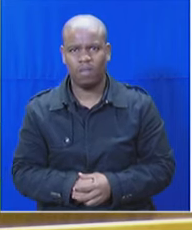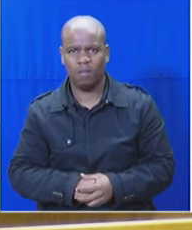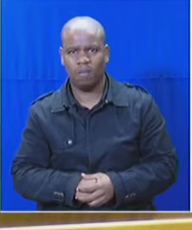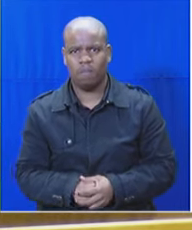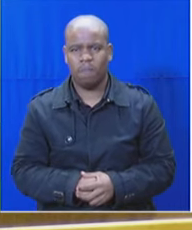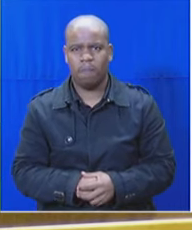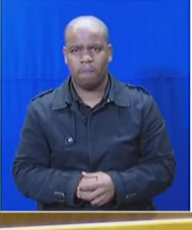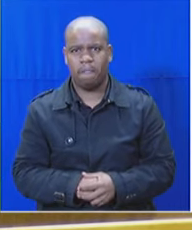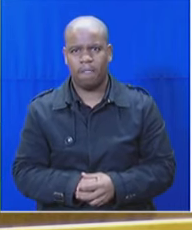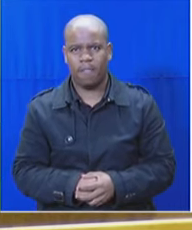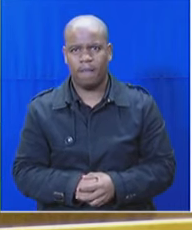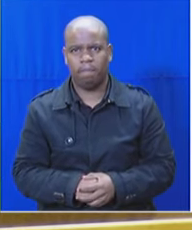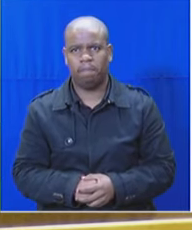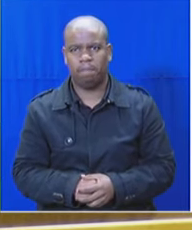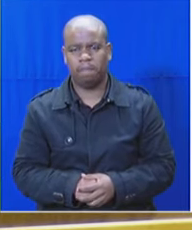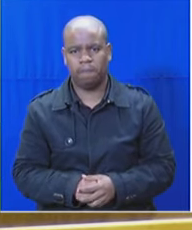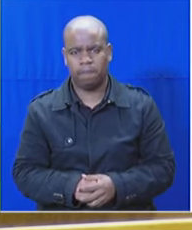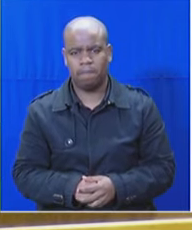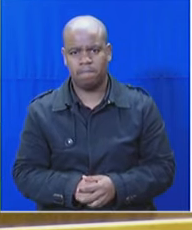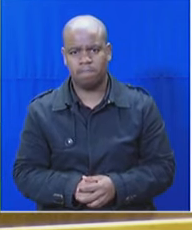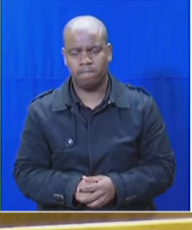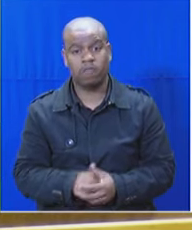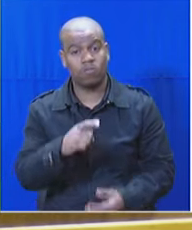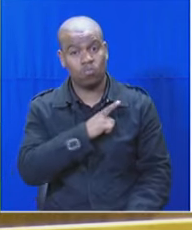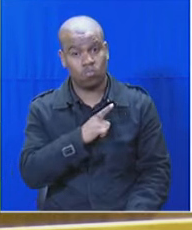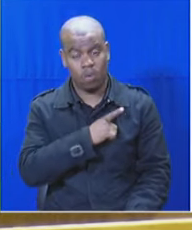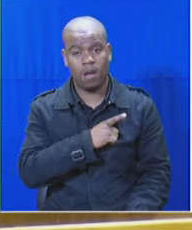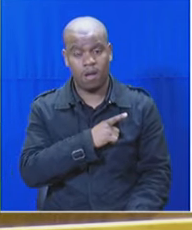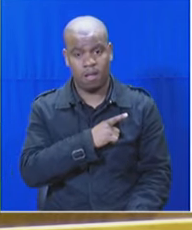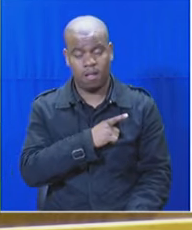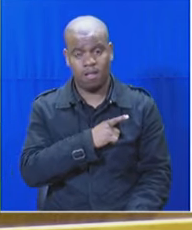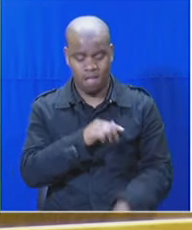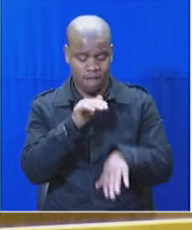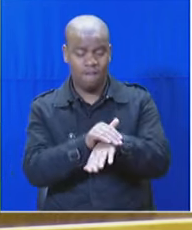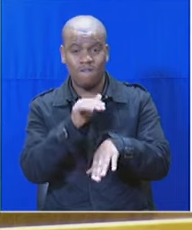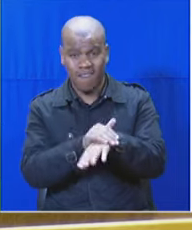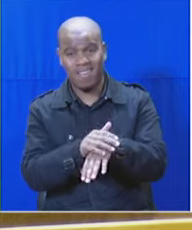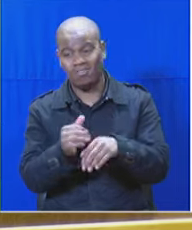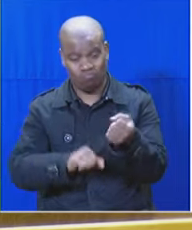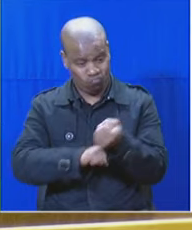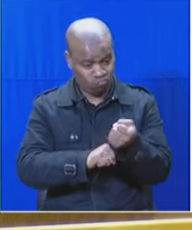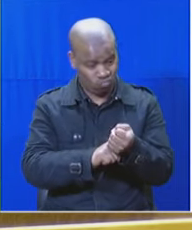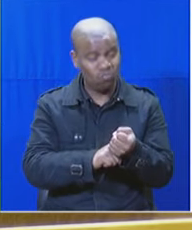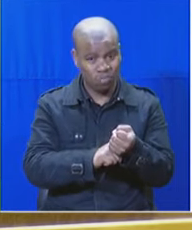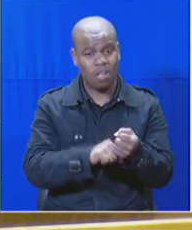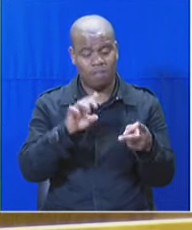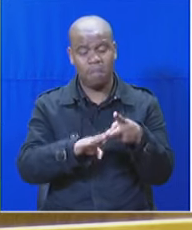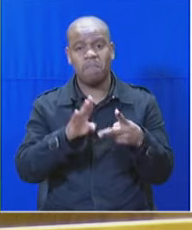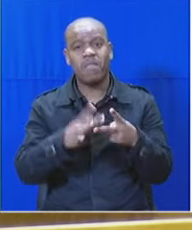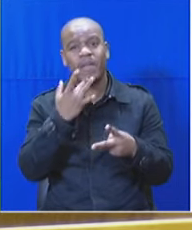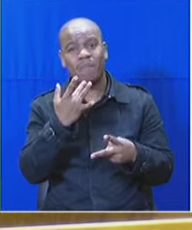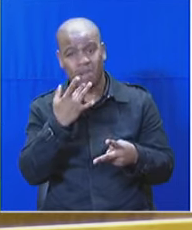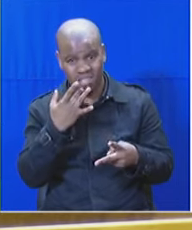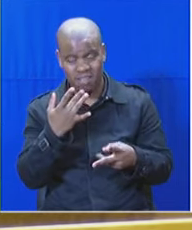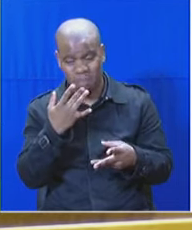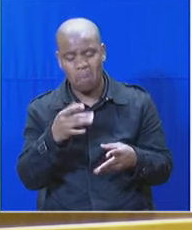programs, from your government, due to nepotism and favoritism, is deeply embedded